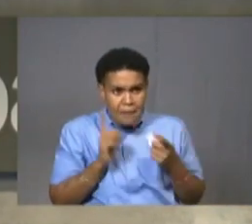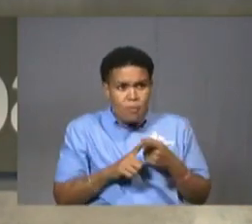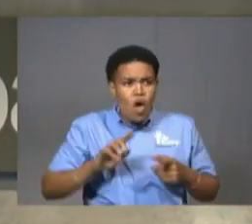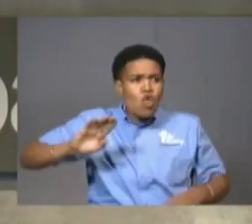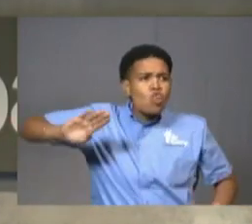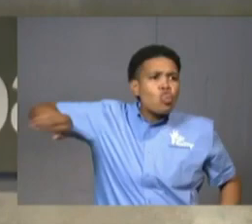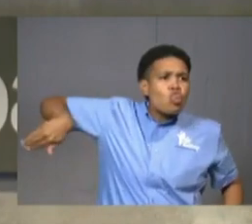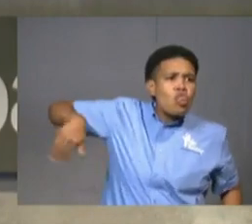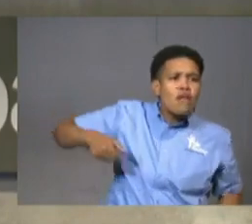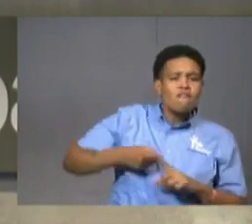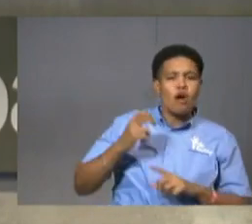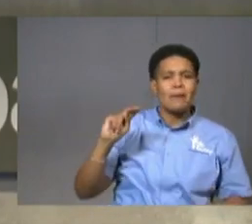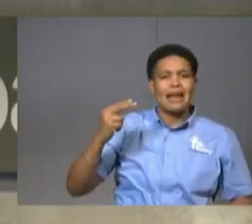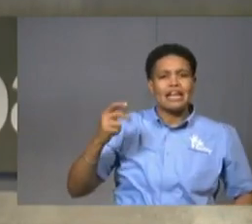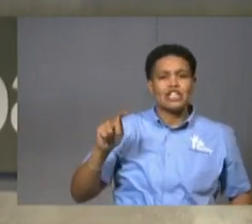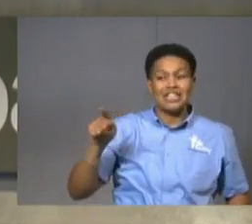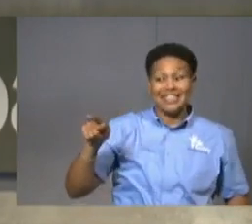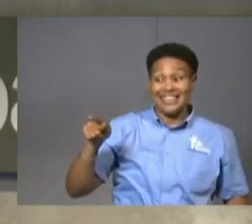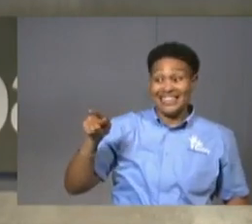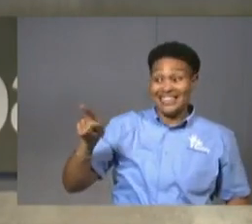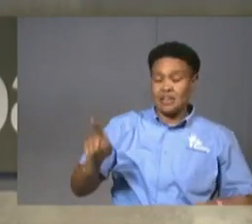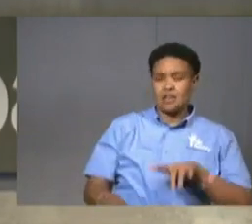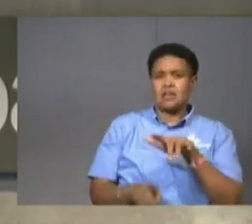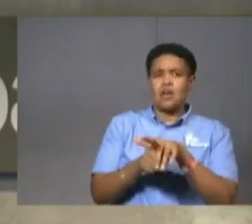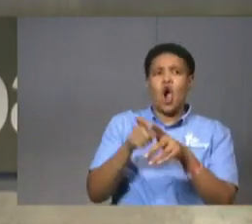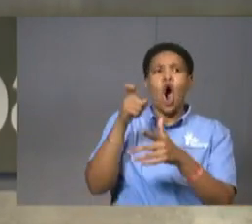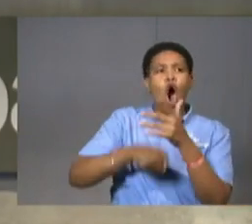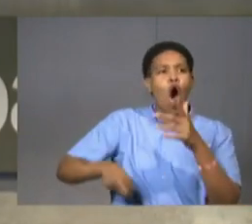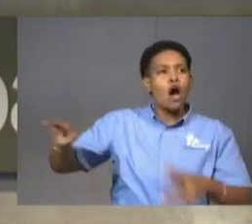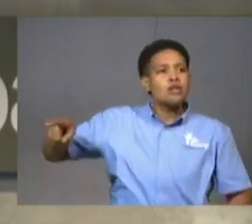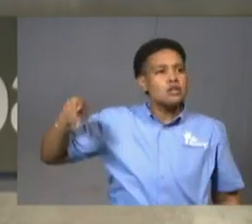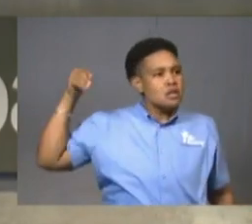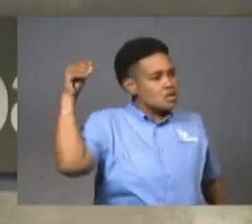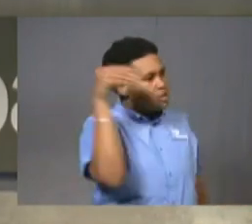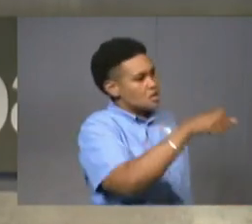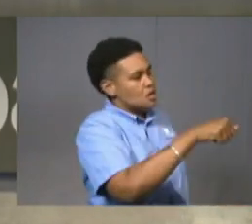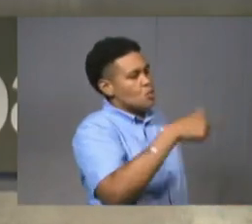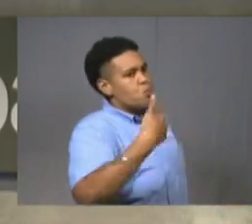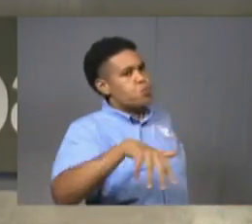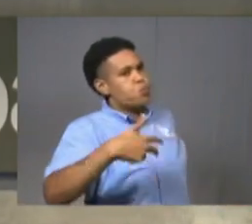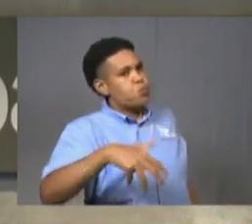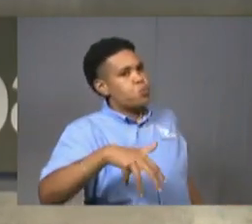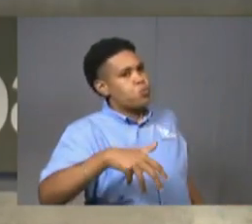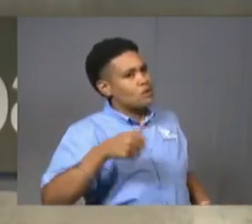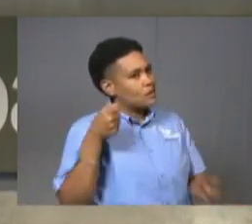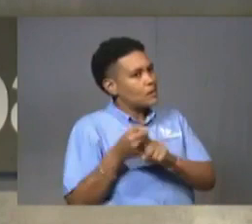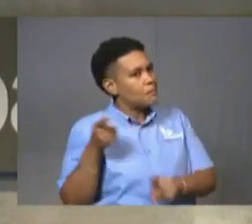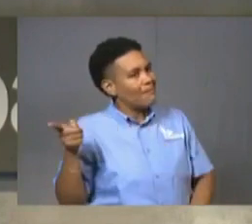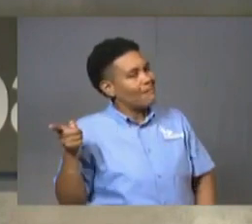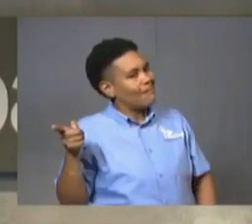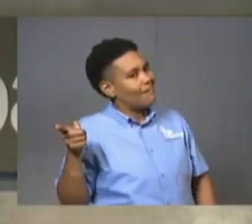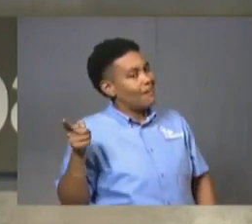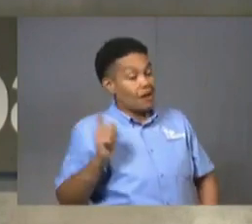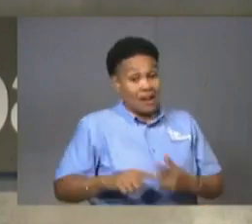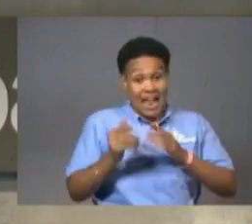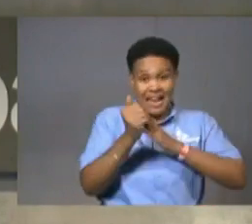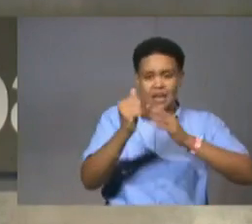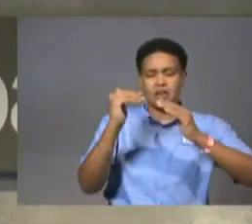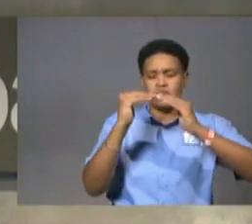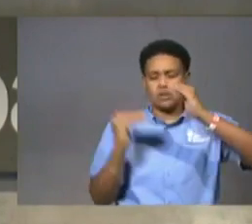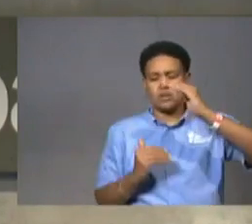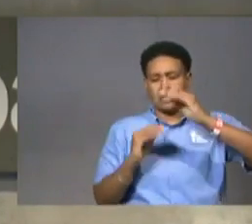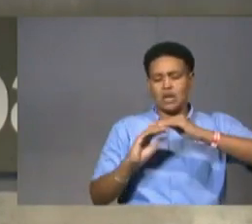NHT. That comes at a cost to them, and it leads to great inequality in our society. It's a